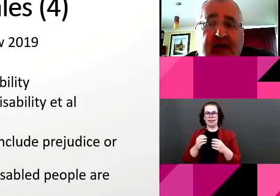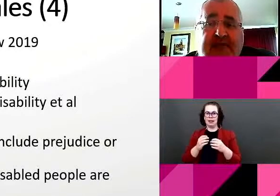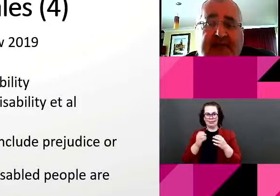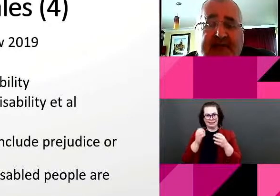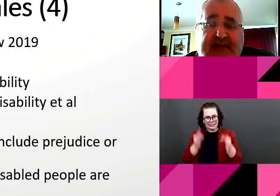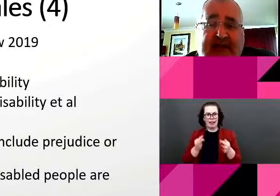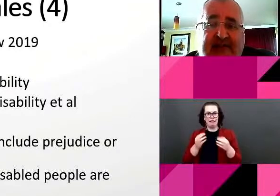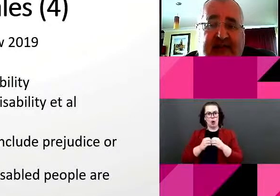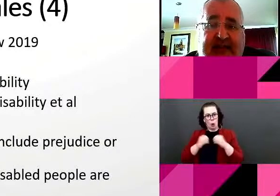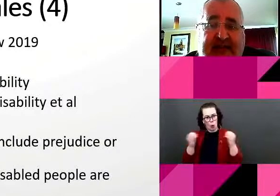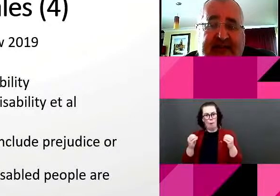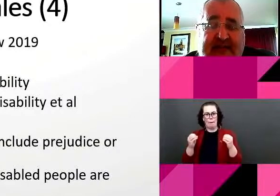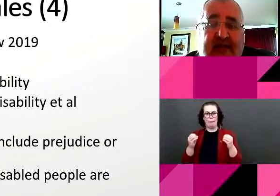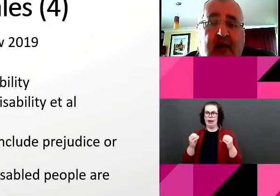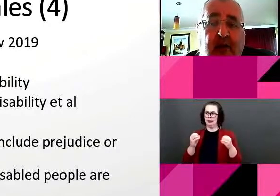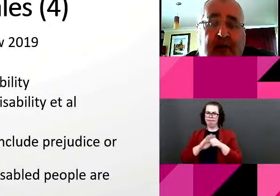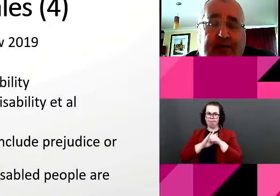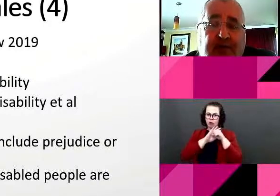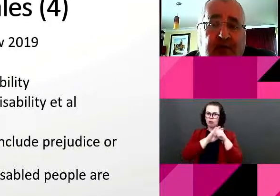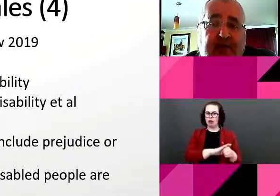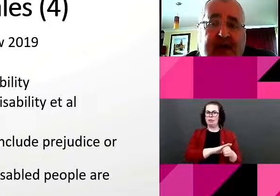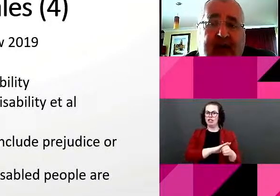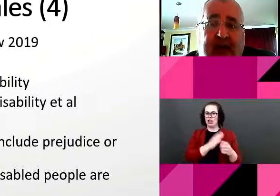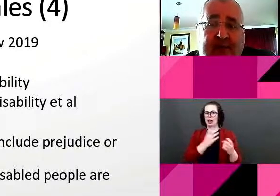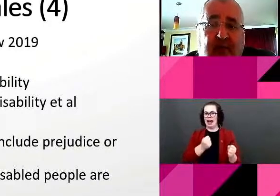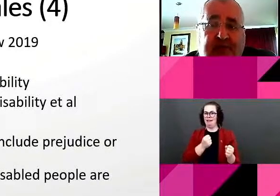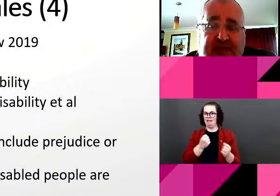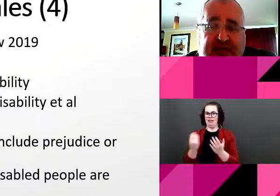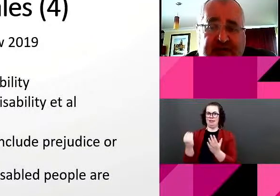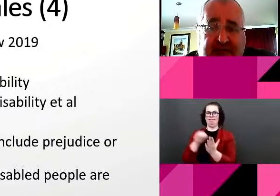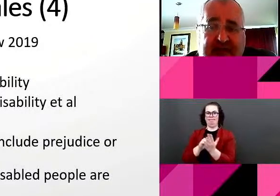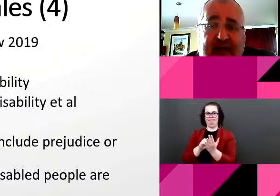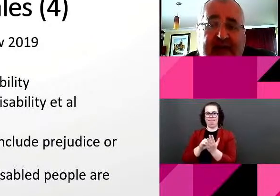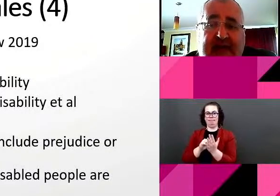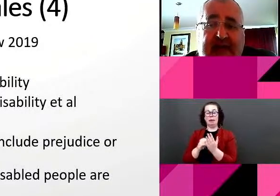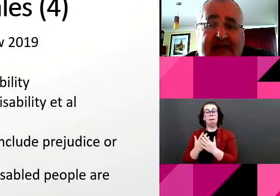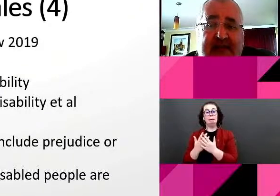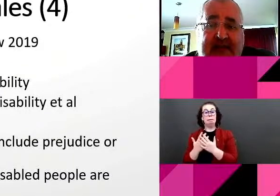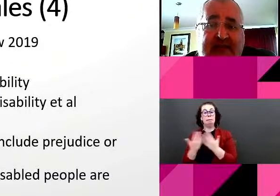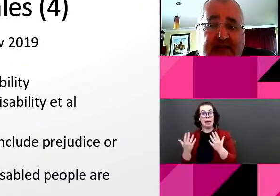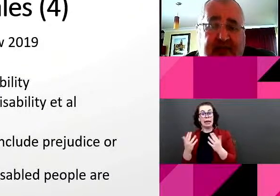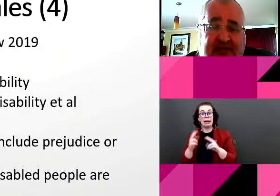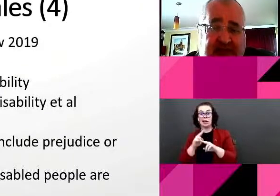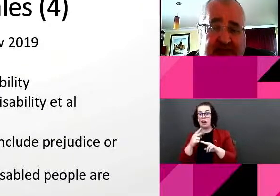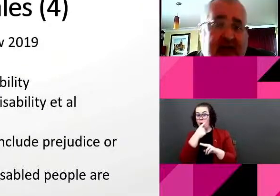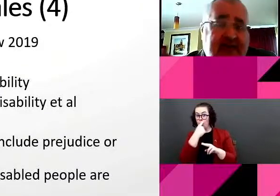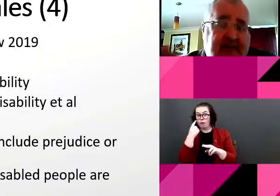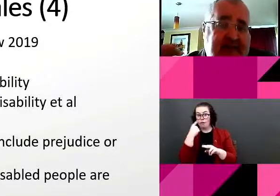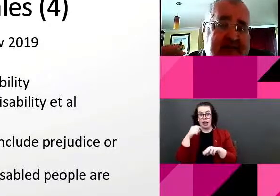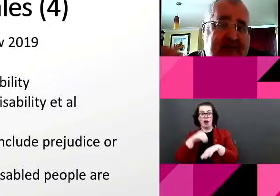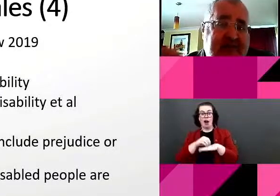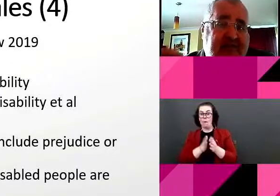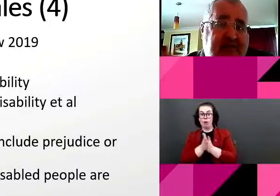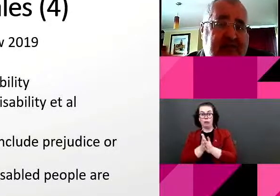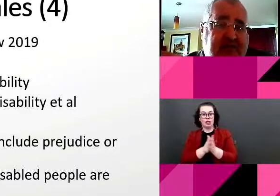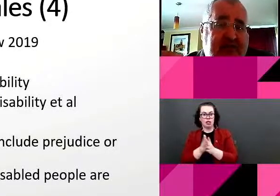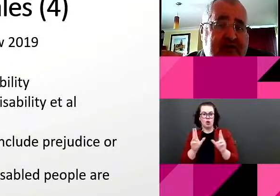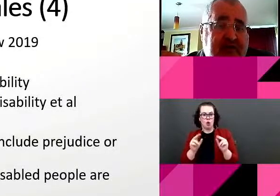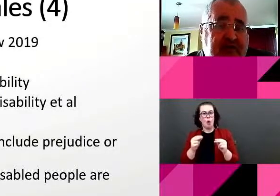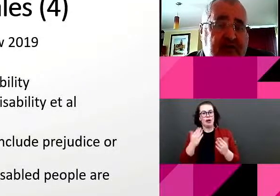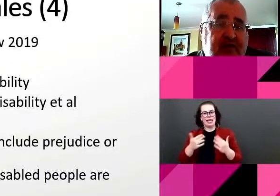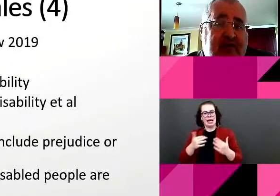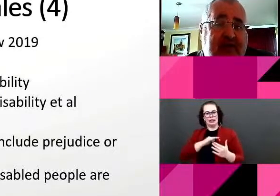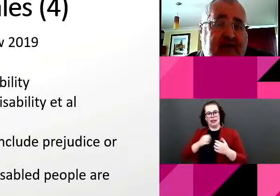None of the successful cases were proven on motivation. the demonstration. So the